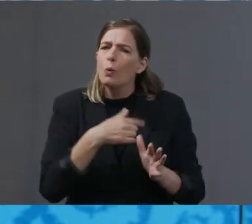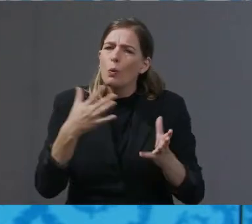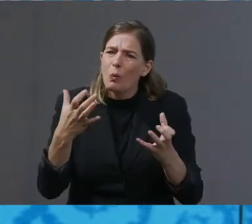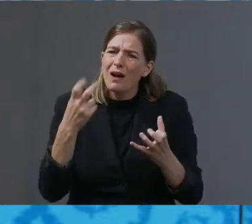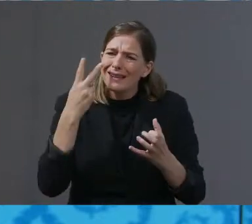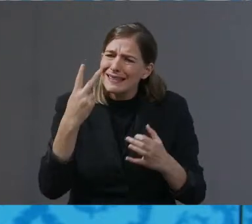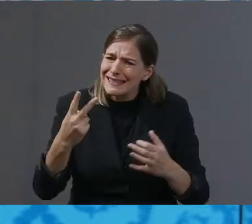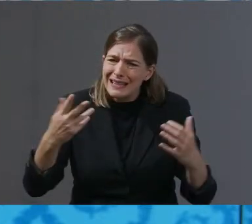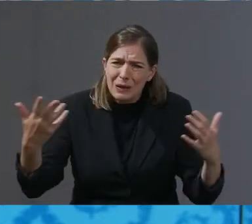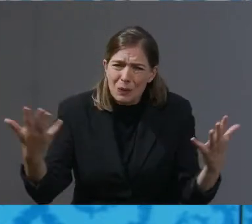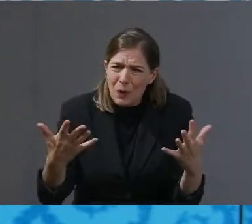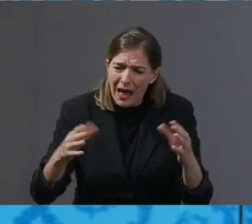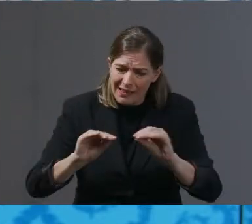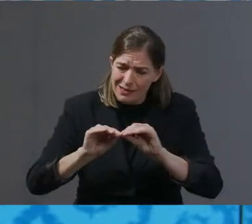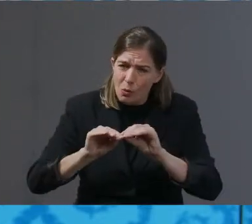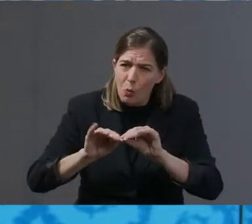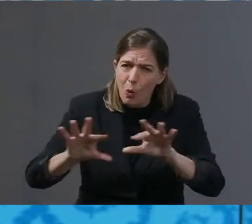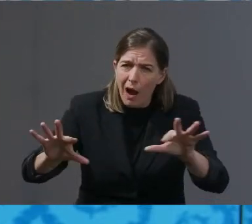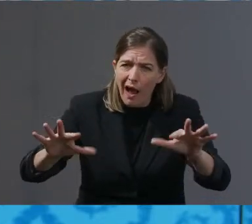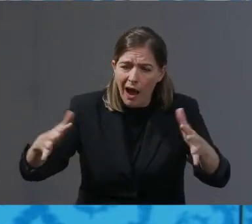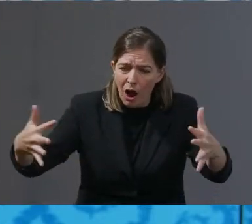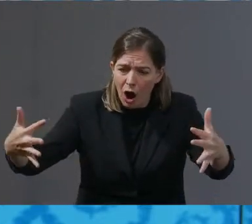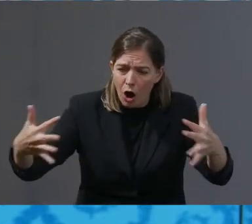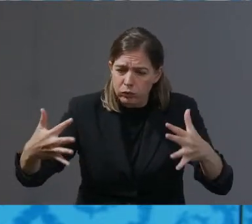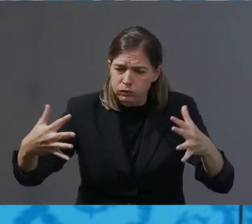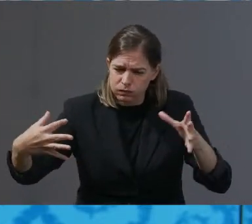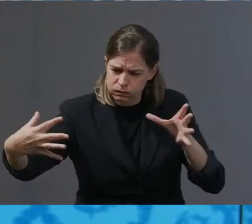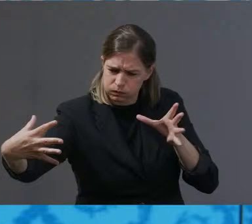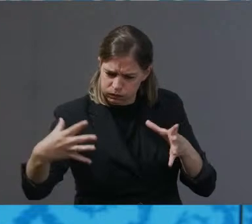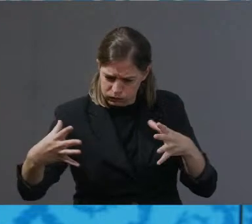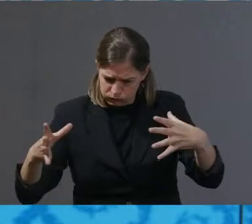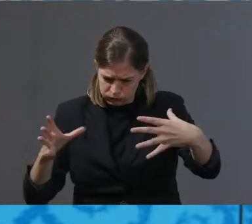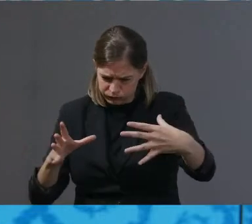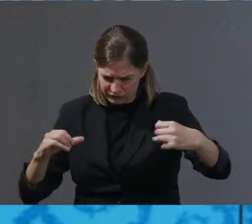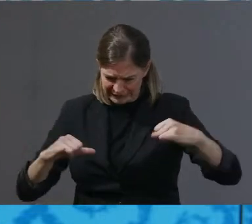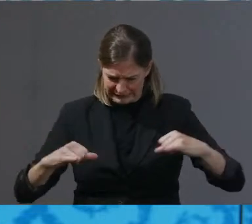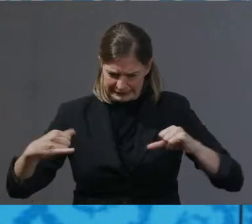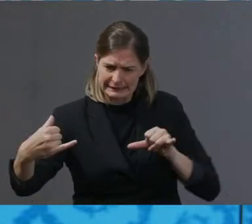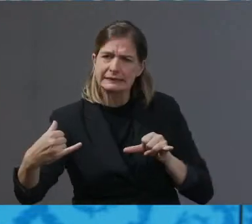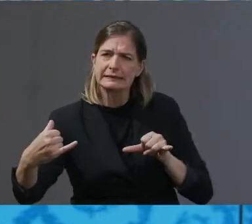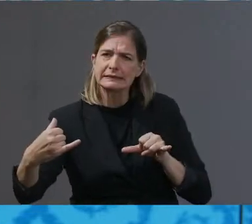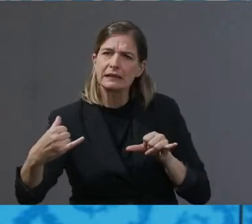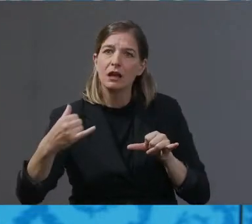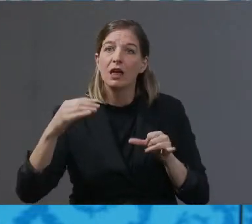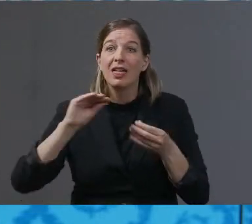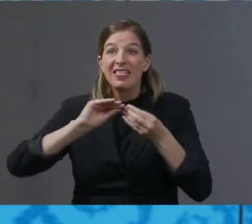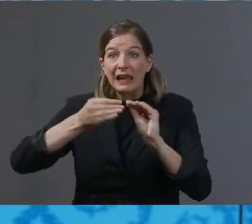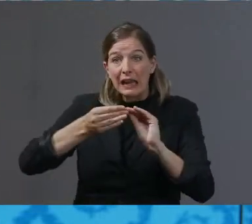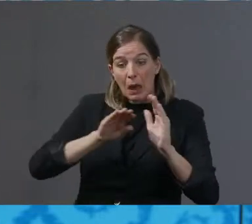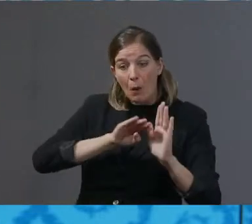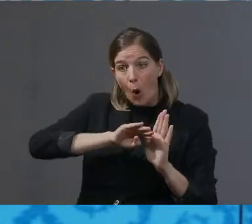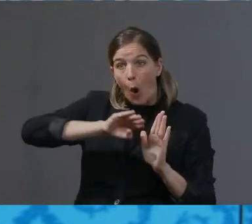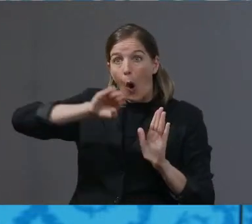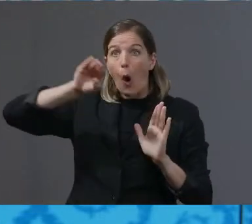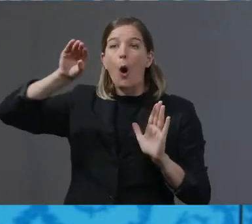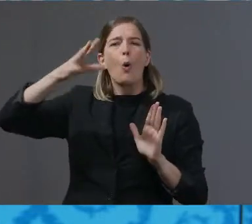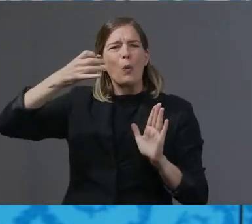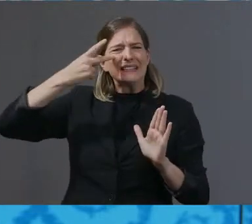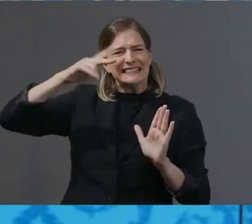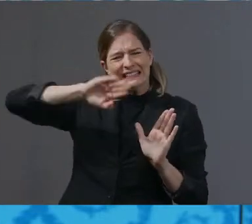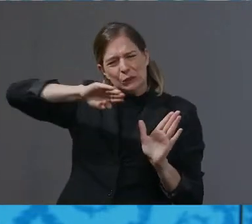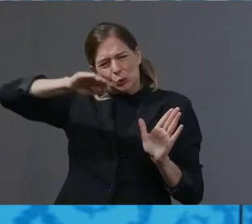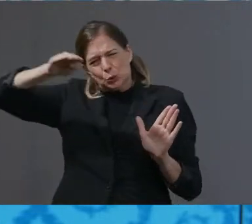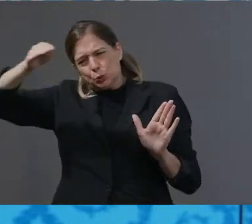the spread. We want to contain it. We want to bend those numbers in a downward trajectory.